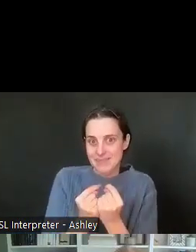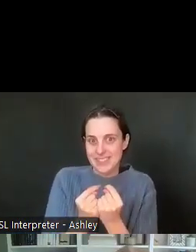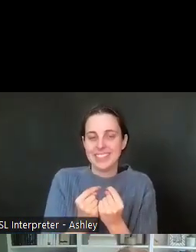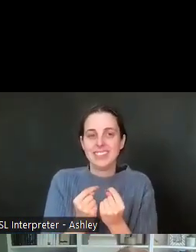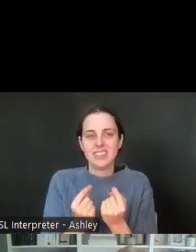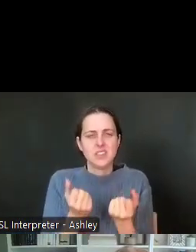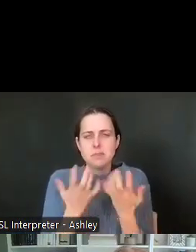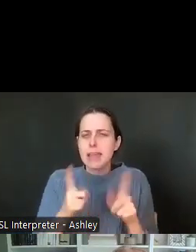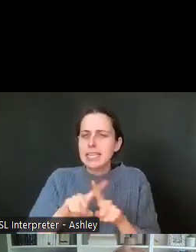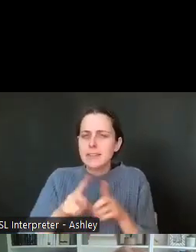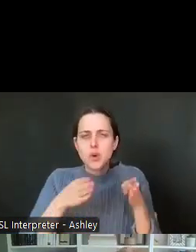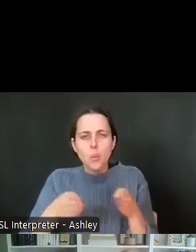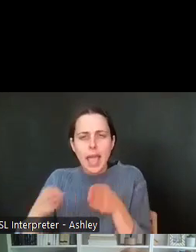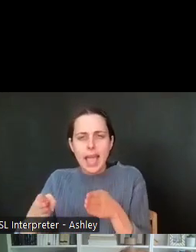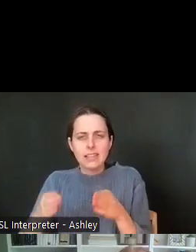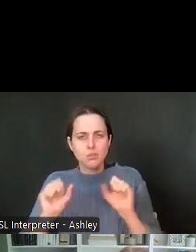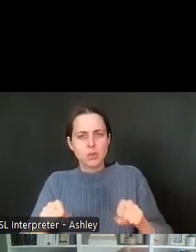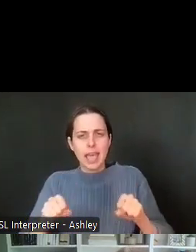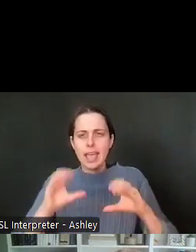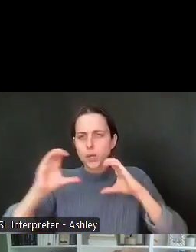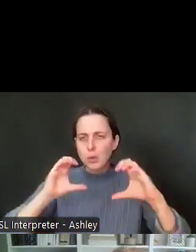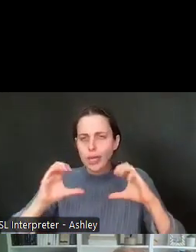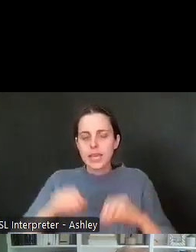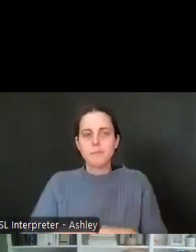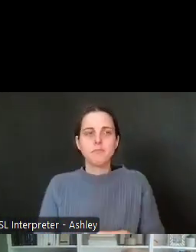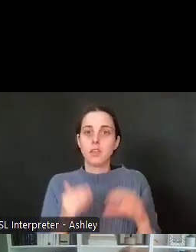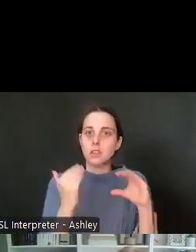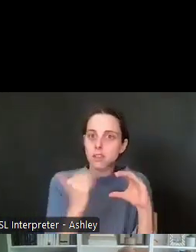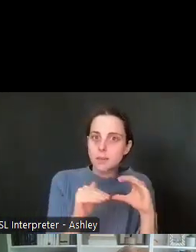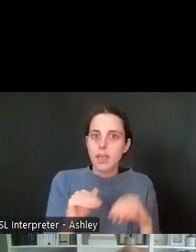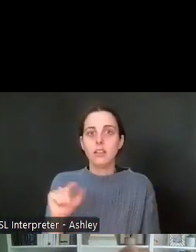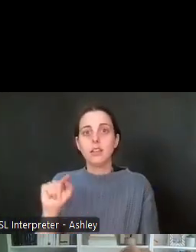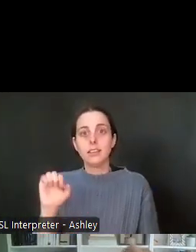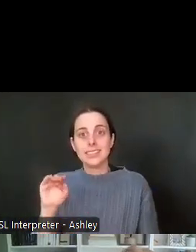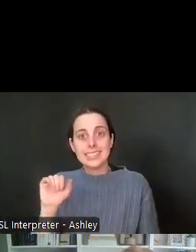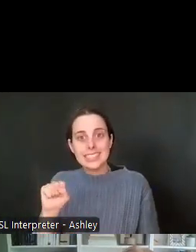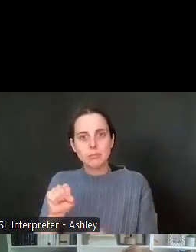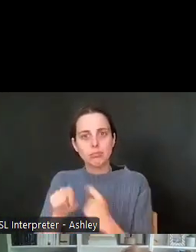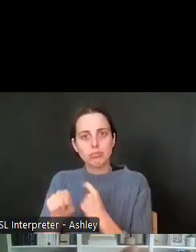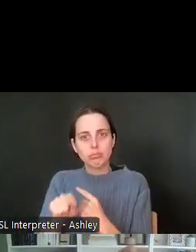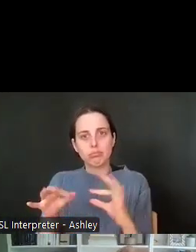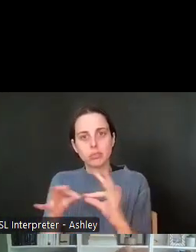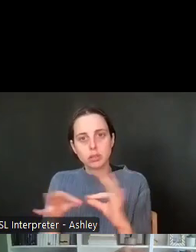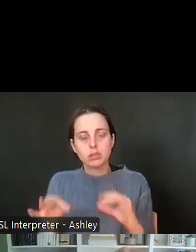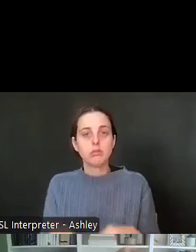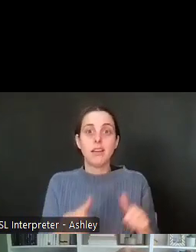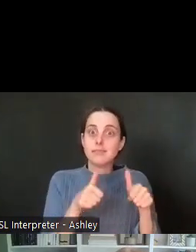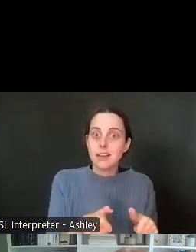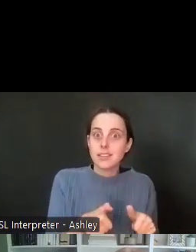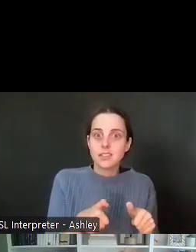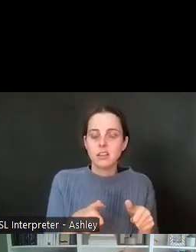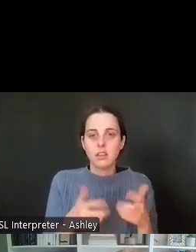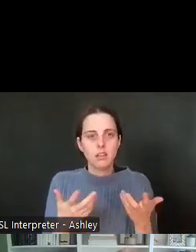channels of communication. There's email and there's Teams and there's texting that what was happening is the team was just